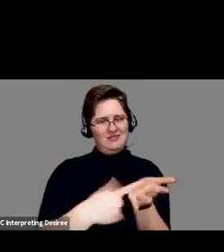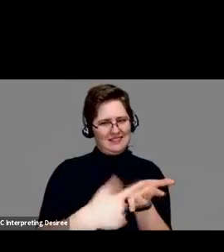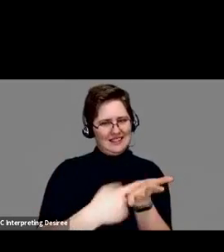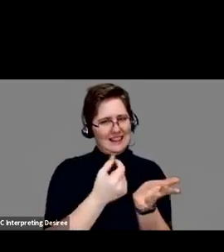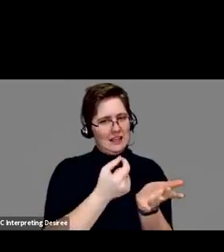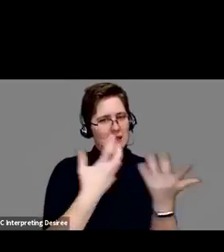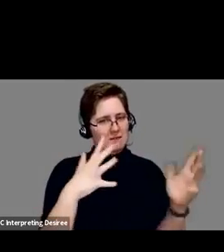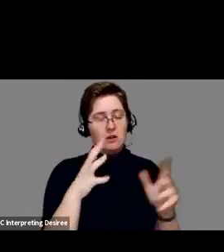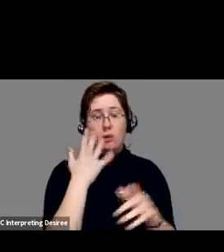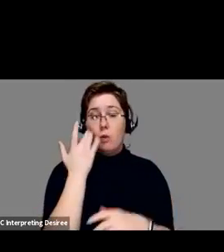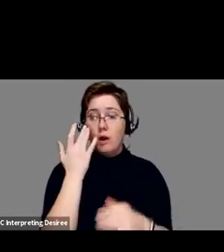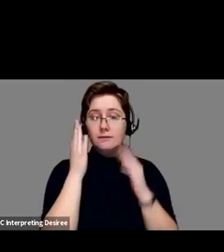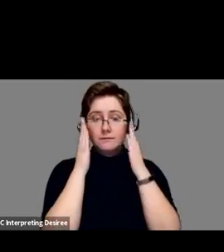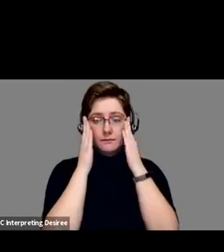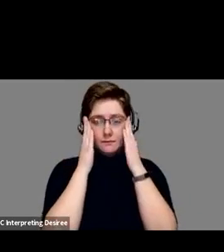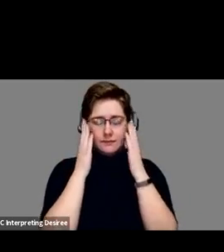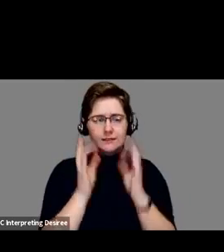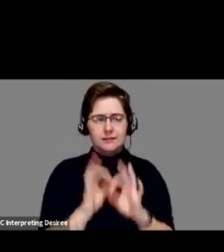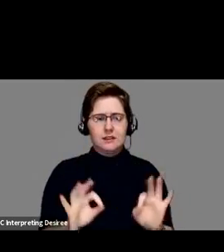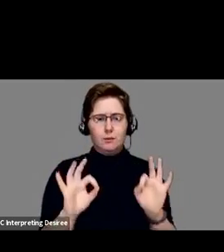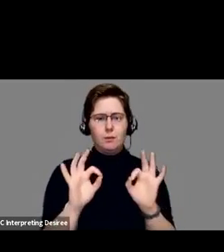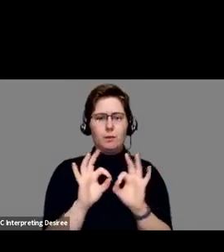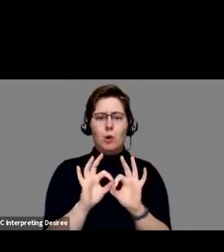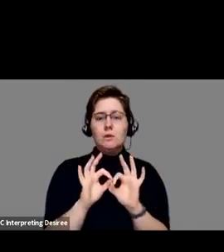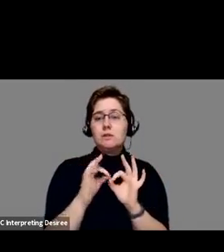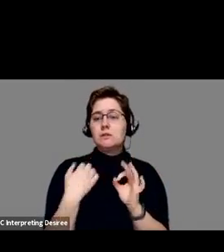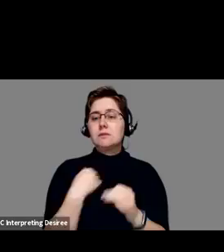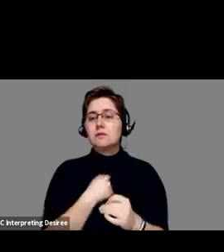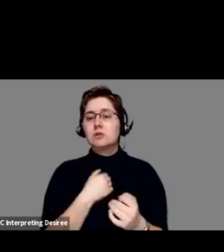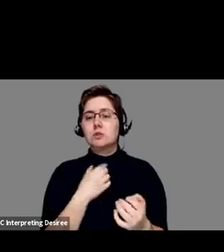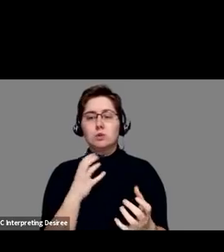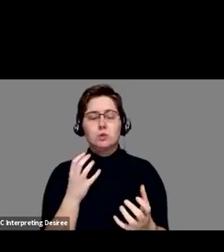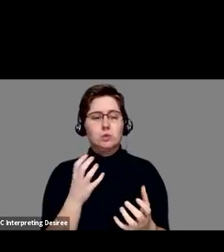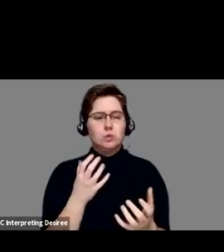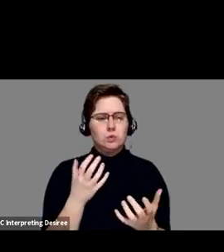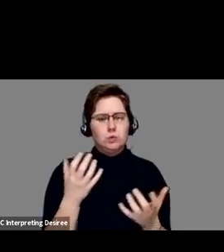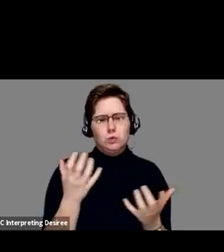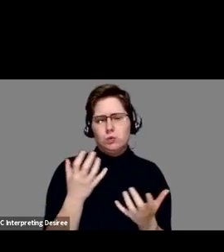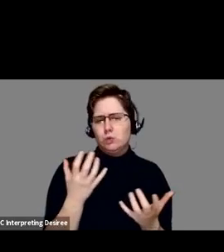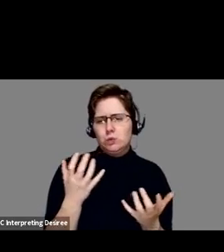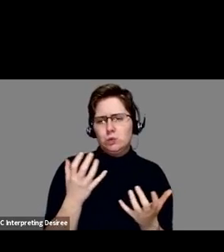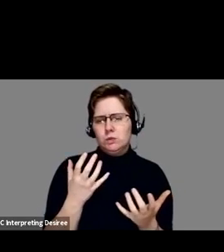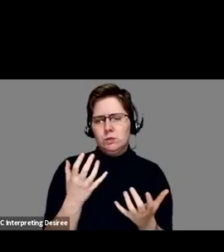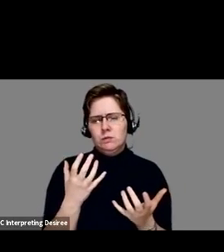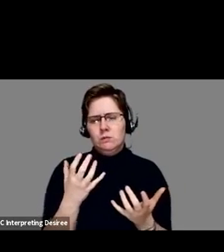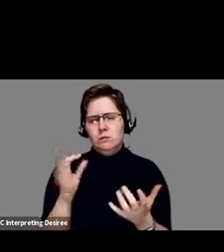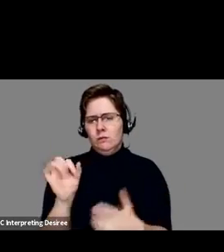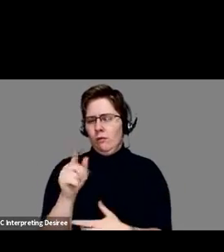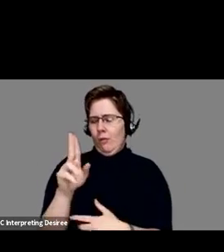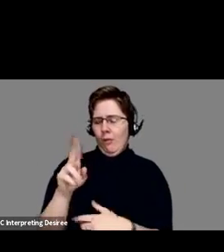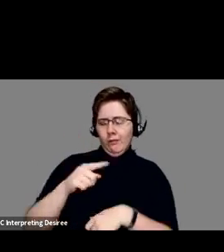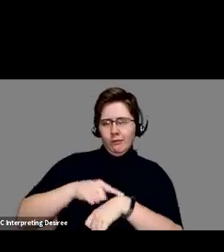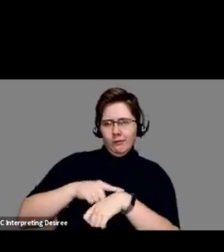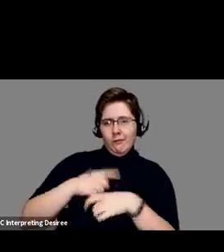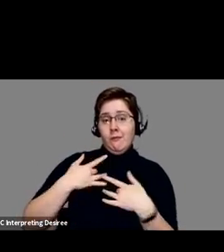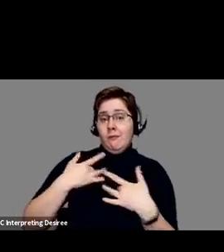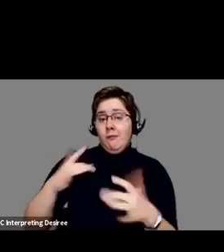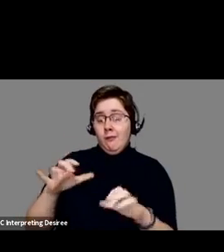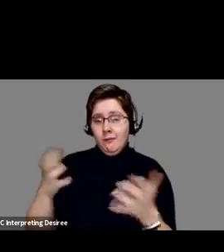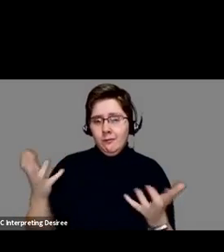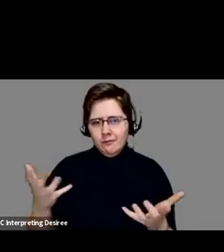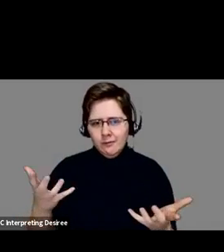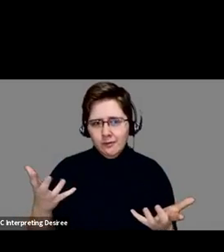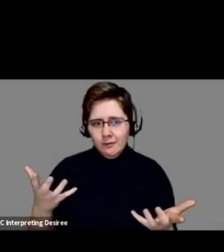that is the importance of what a flu season normally